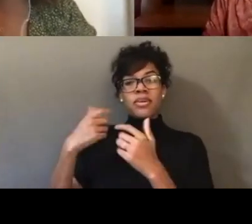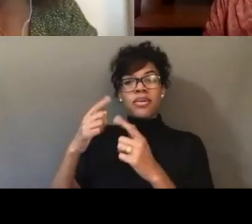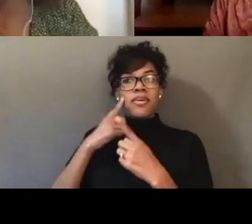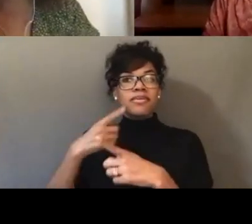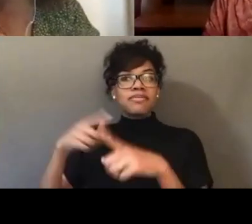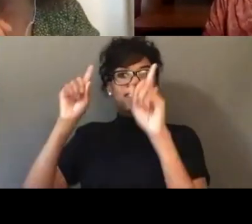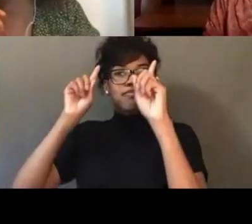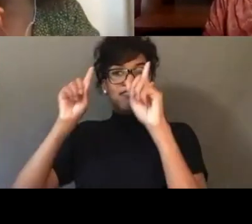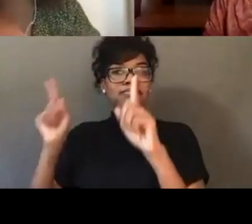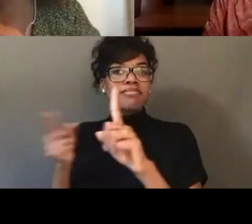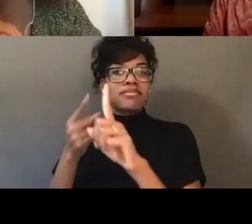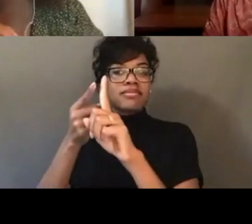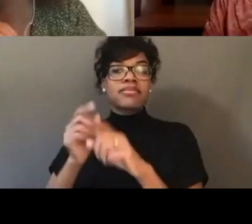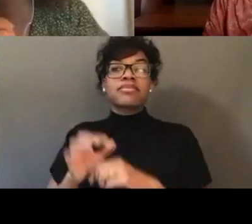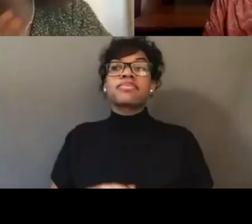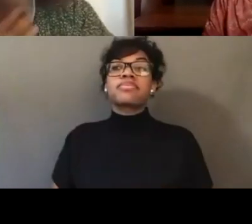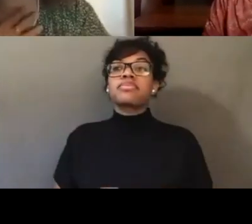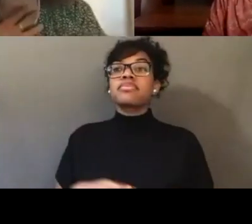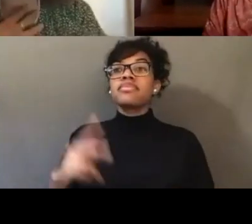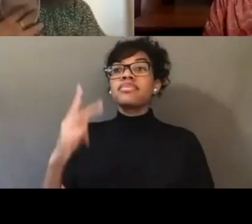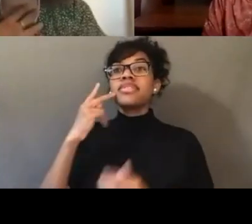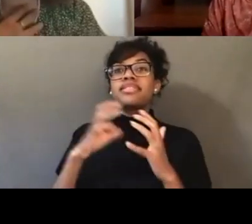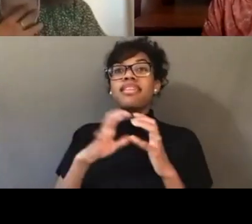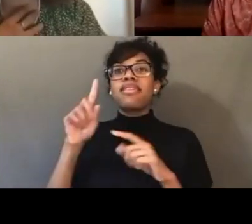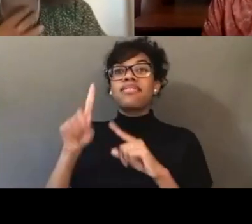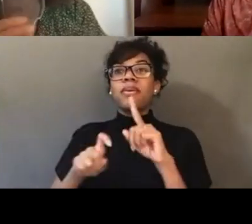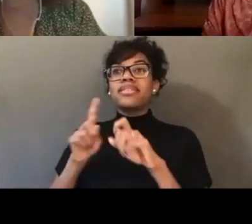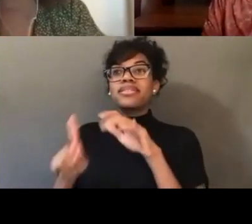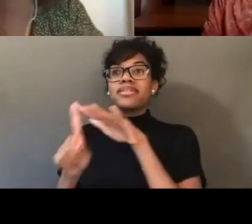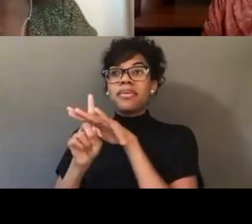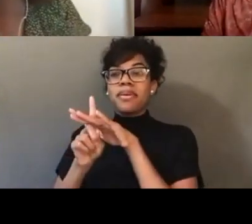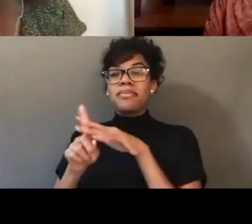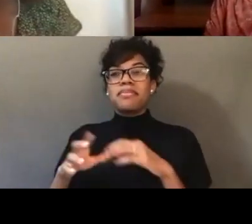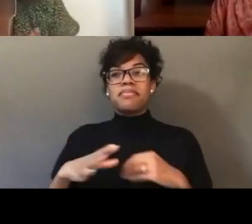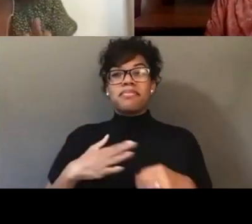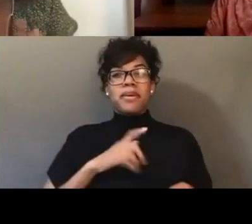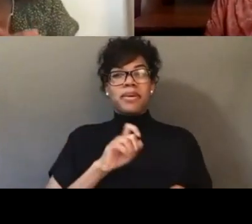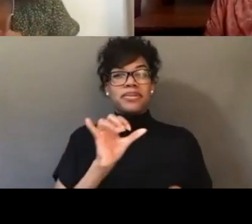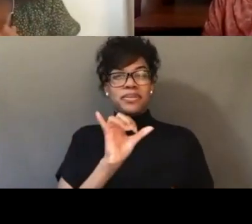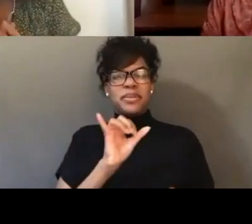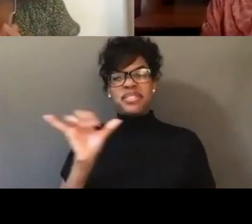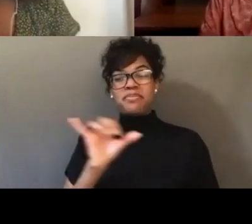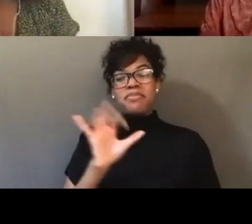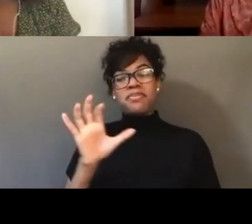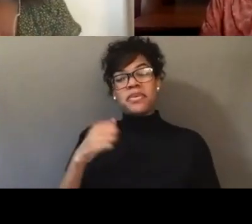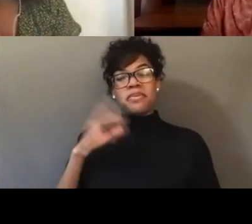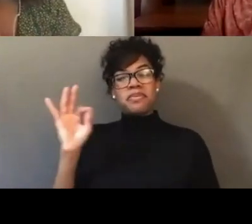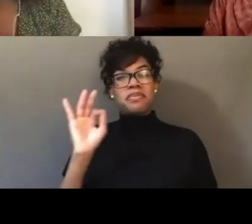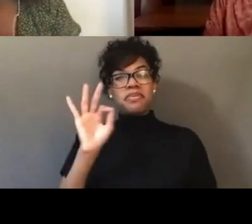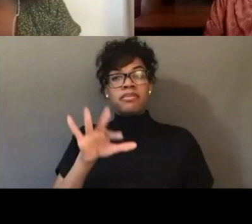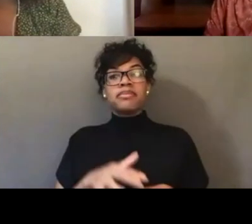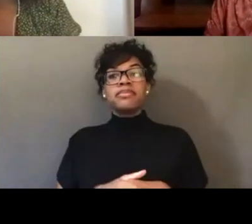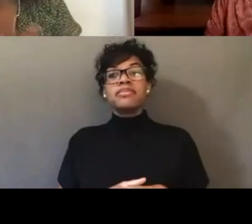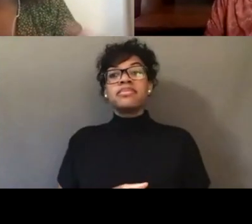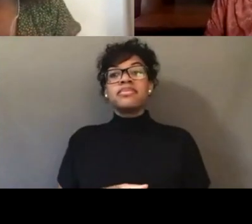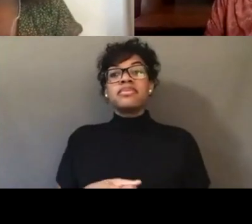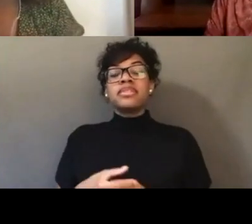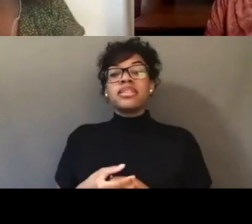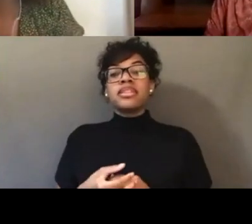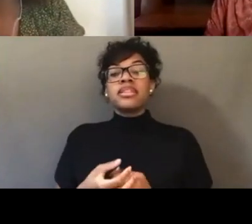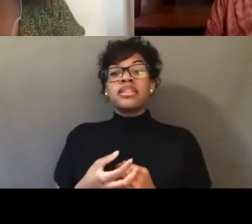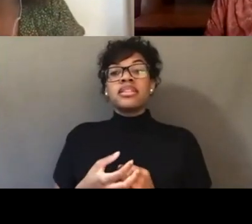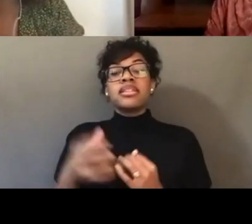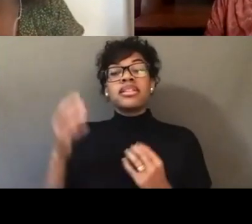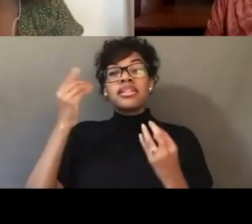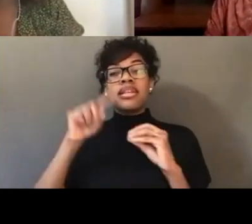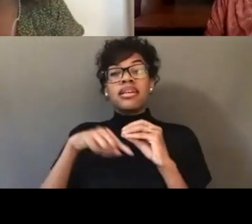a question that I'm seeing come up in the Q&A, which is also one of the questions that I have for you all as well, is thinking about the stress